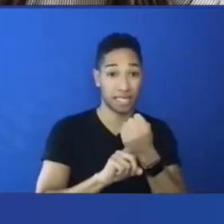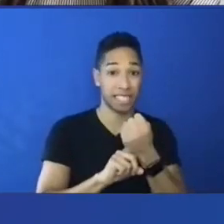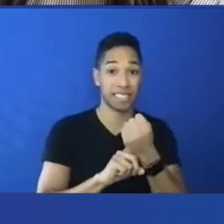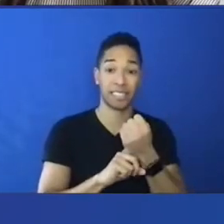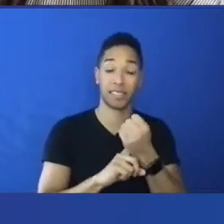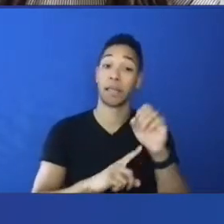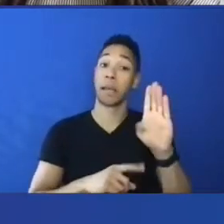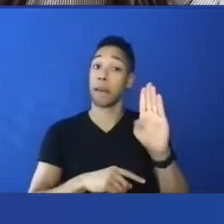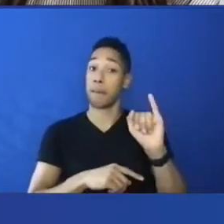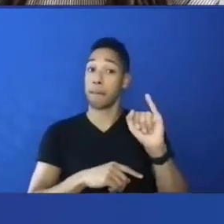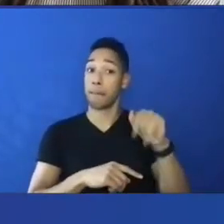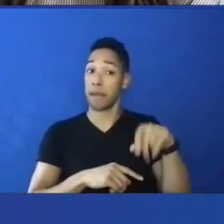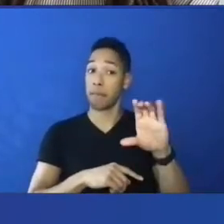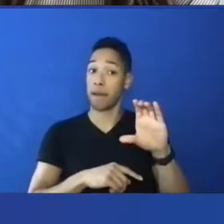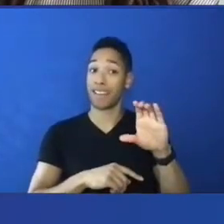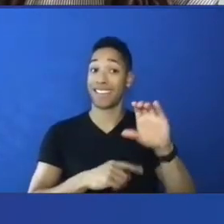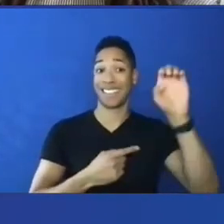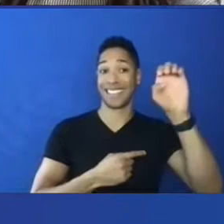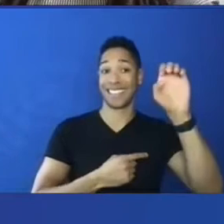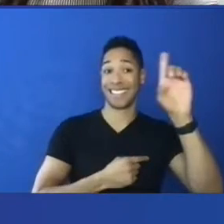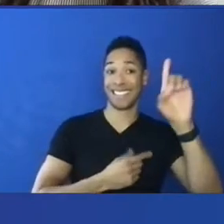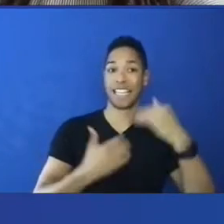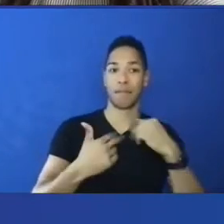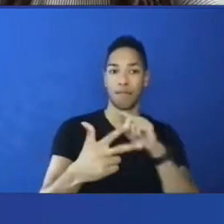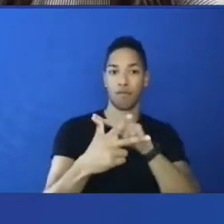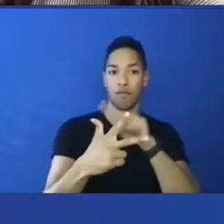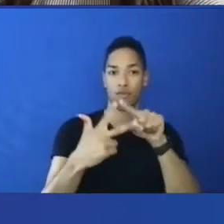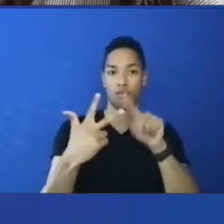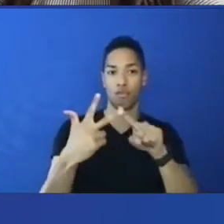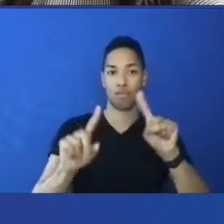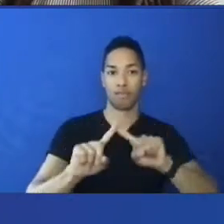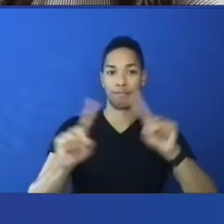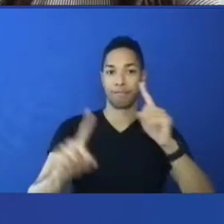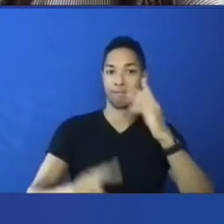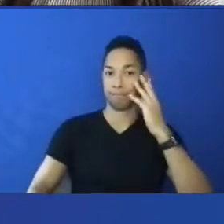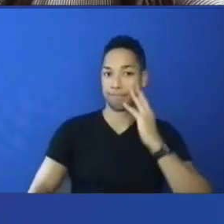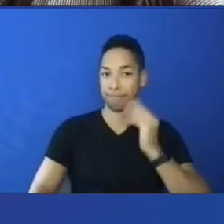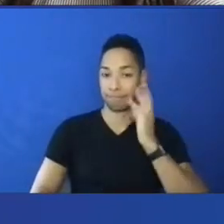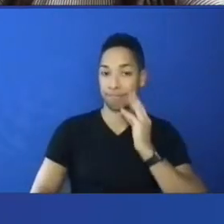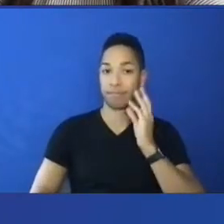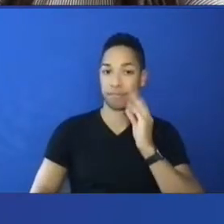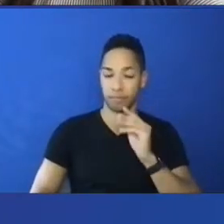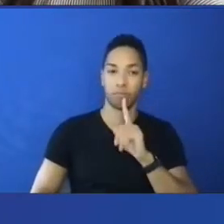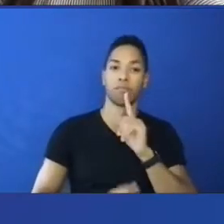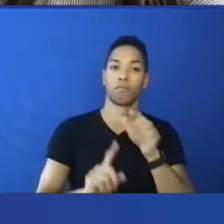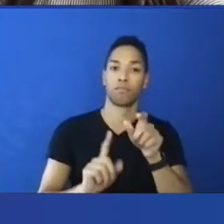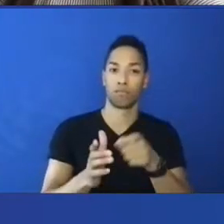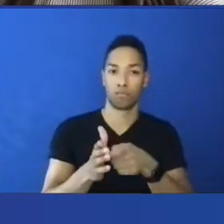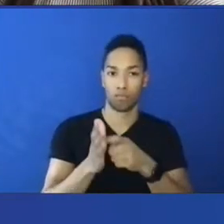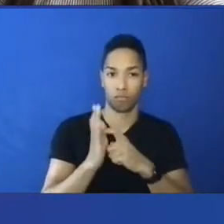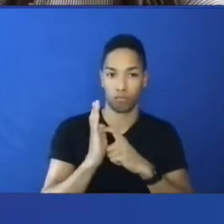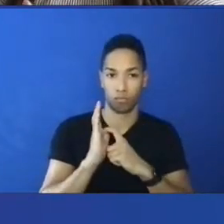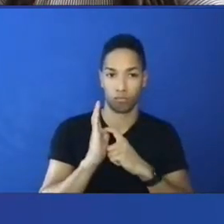the BIPOC ED hires have three kind of distinct experiences that require